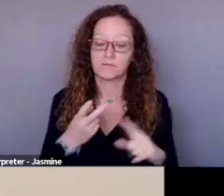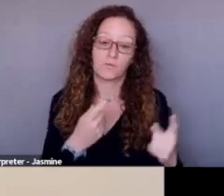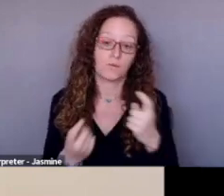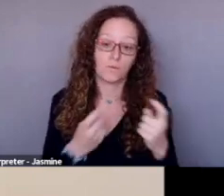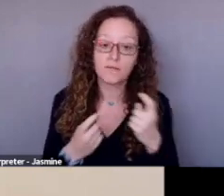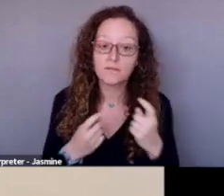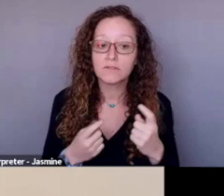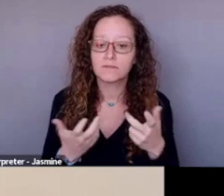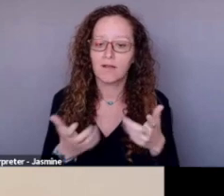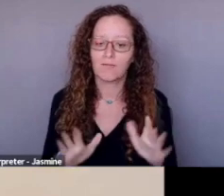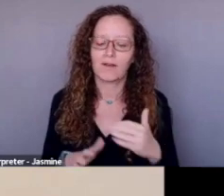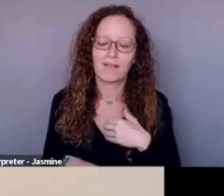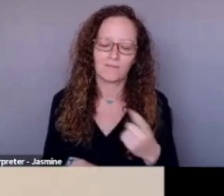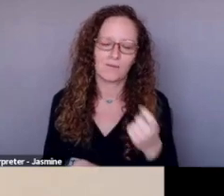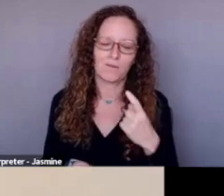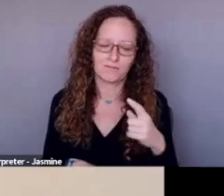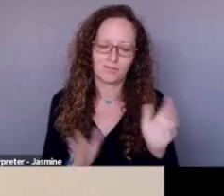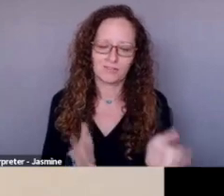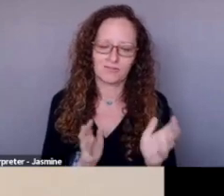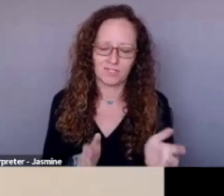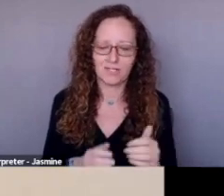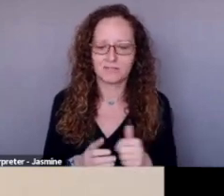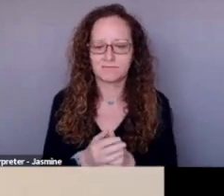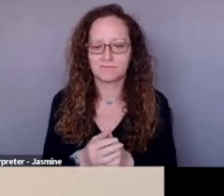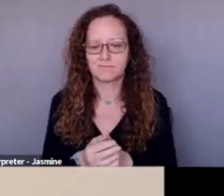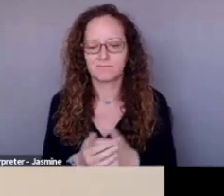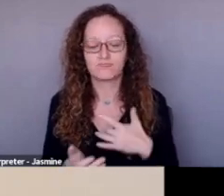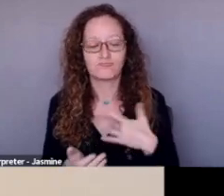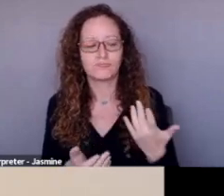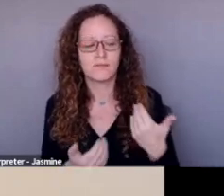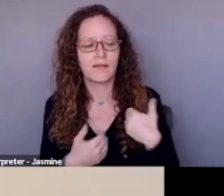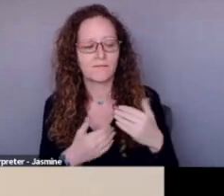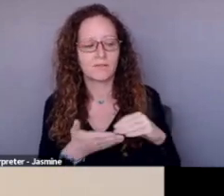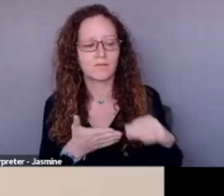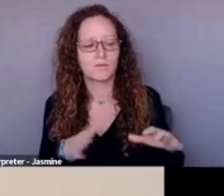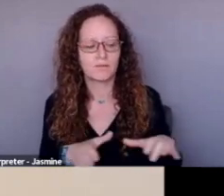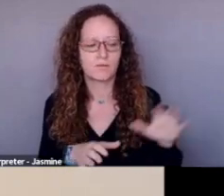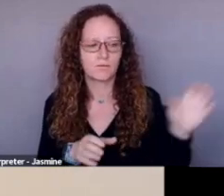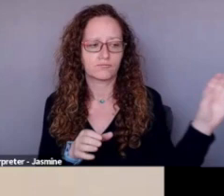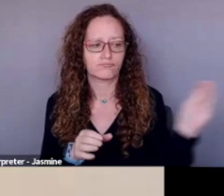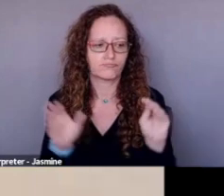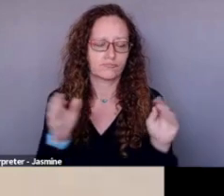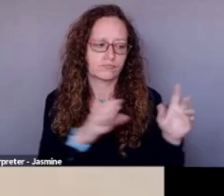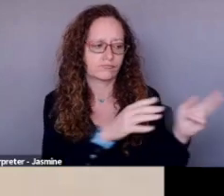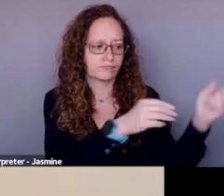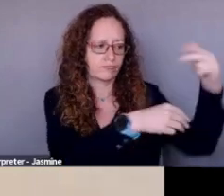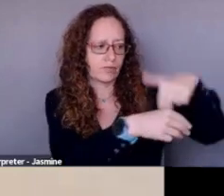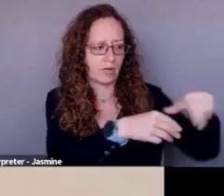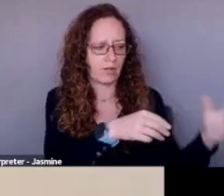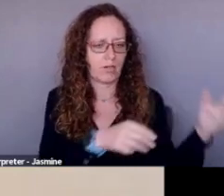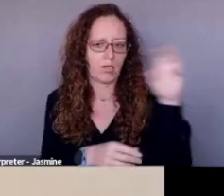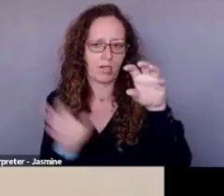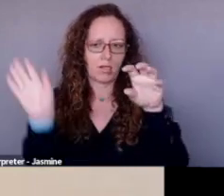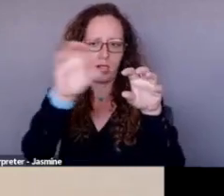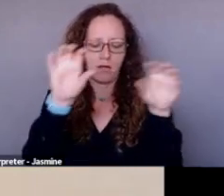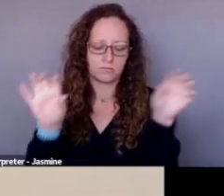there's already one in the chat. How about having students do collages of their ideas instead of